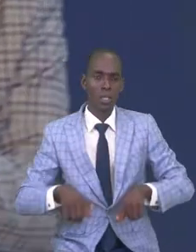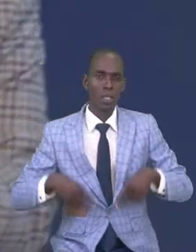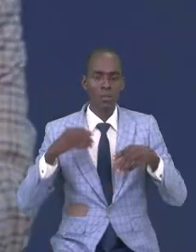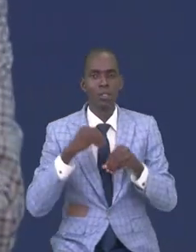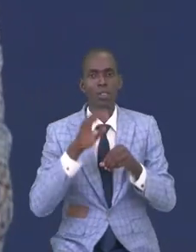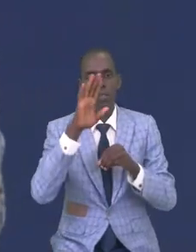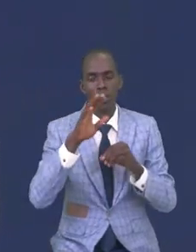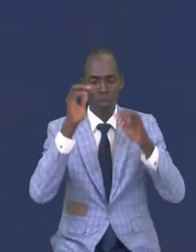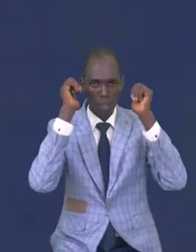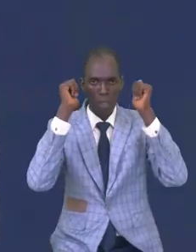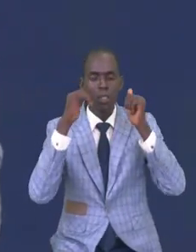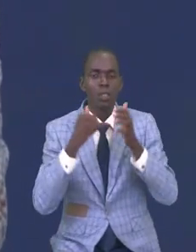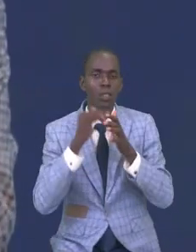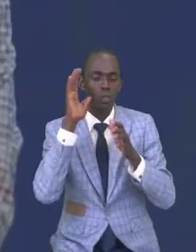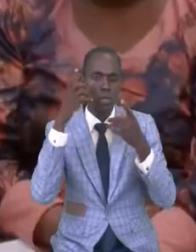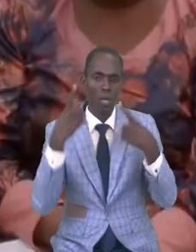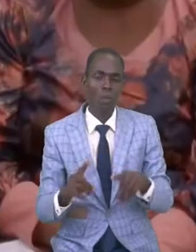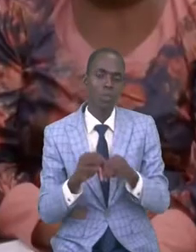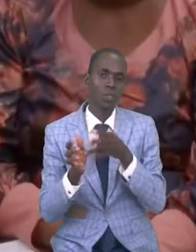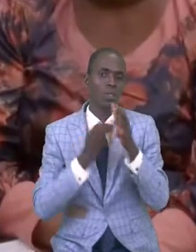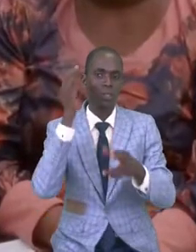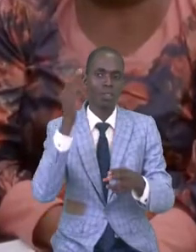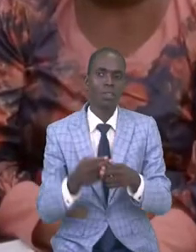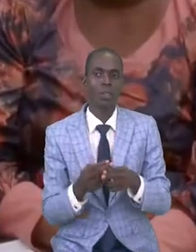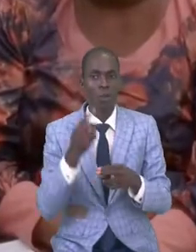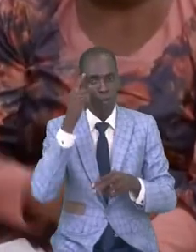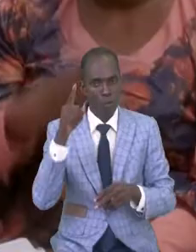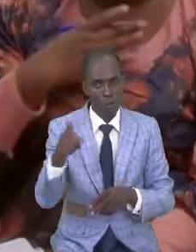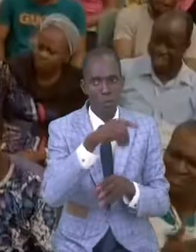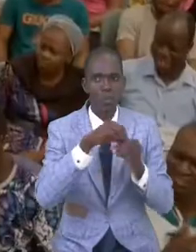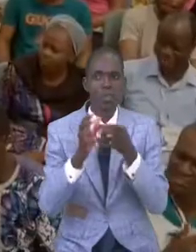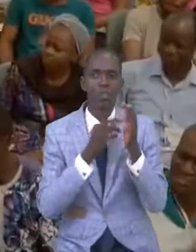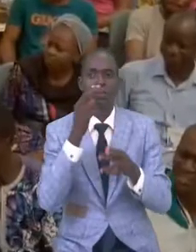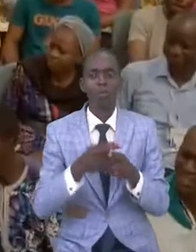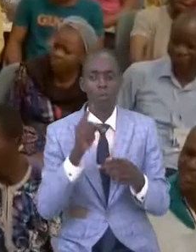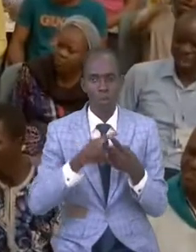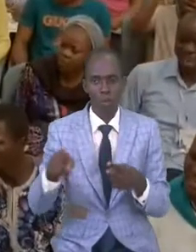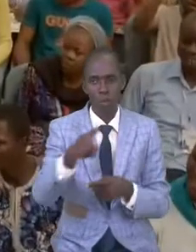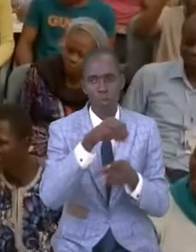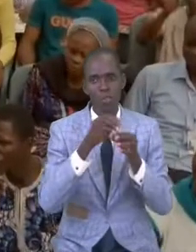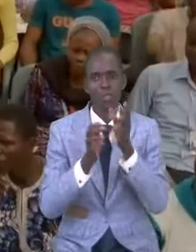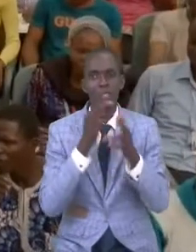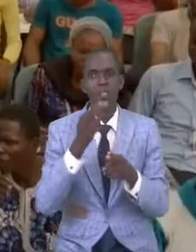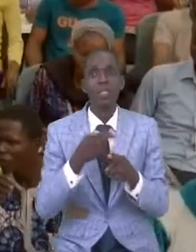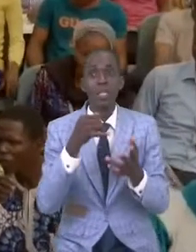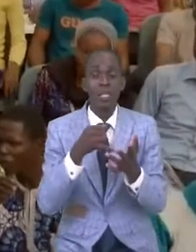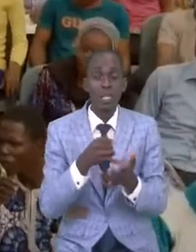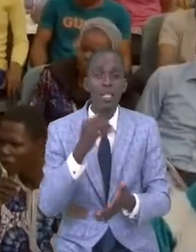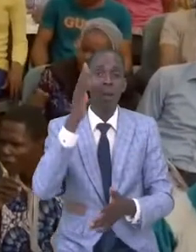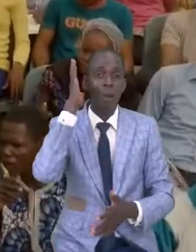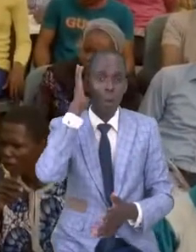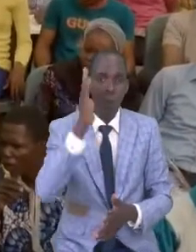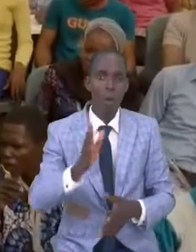career? It will happen. Amen. For you. Amen. To you. Amen. It